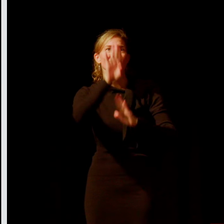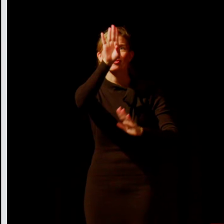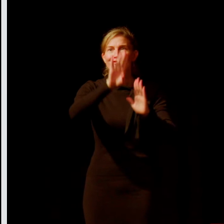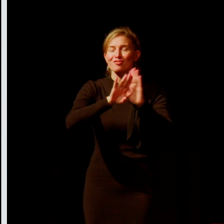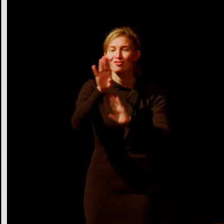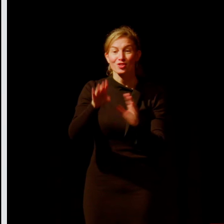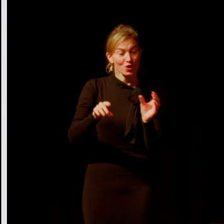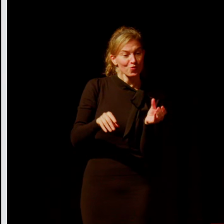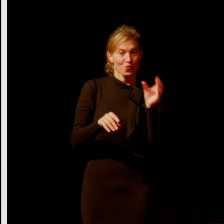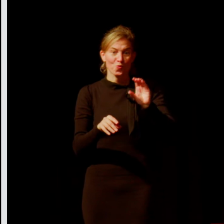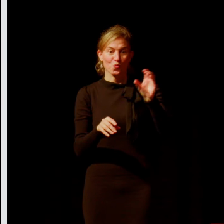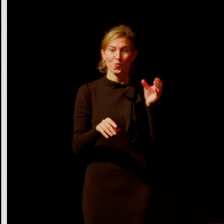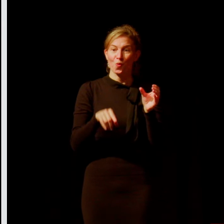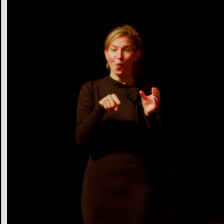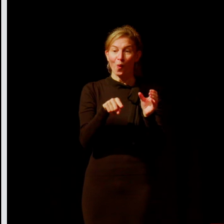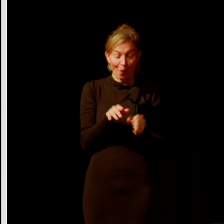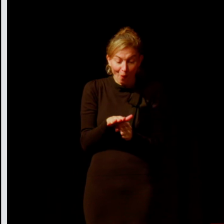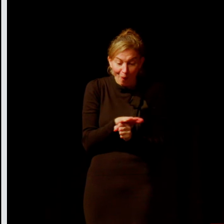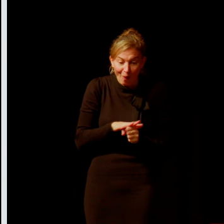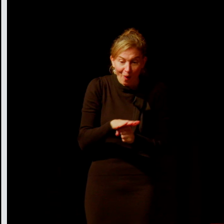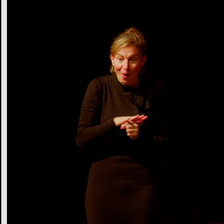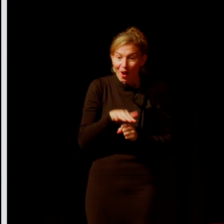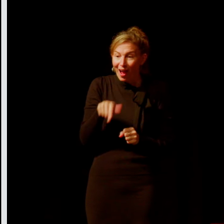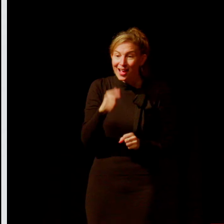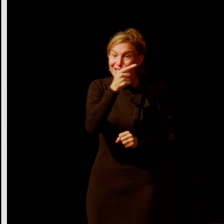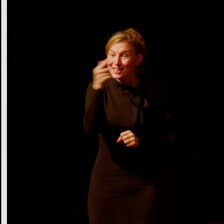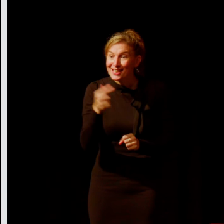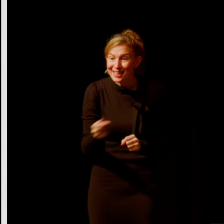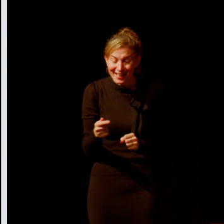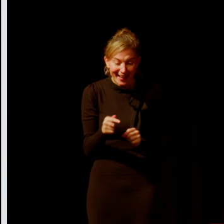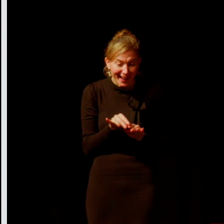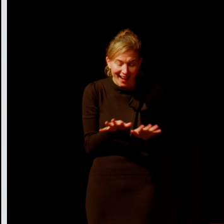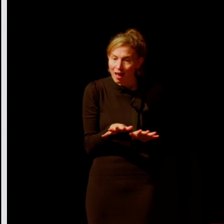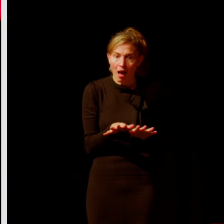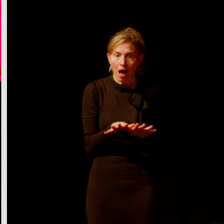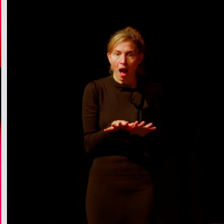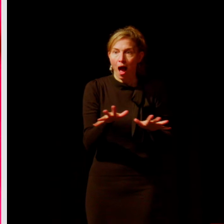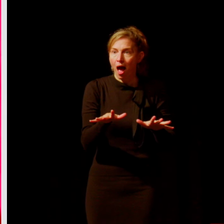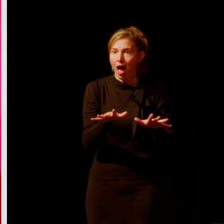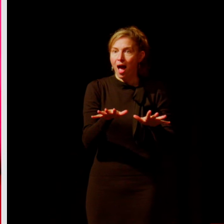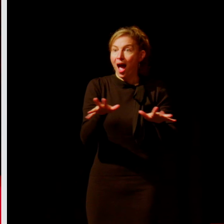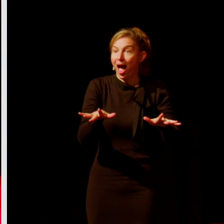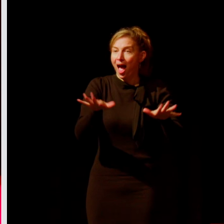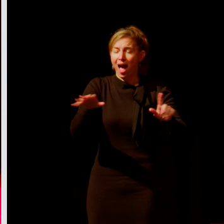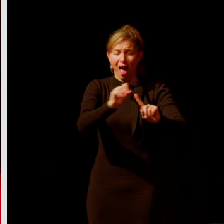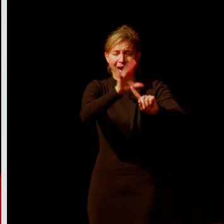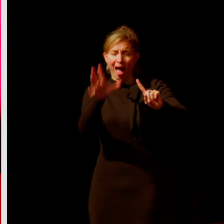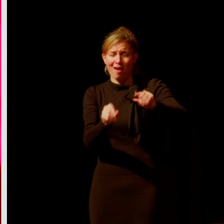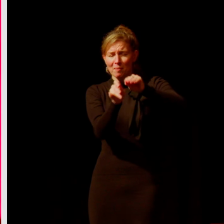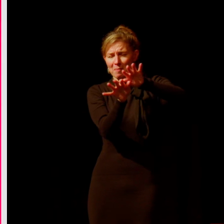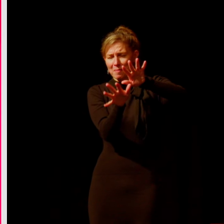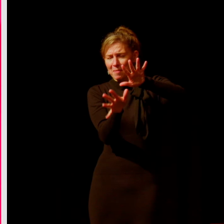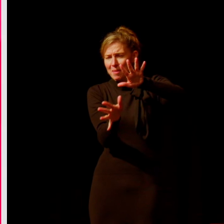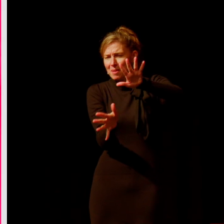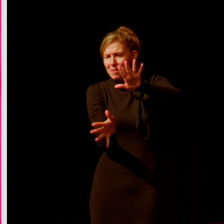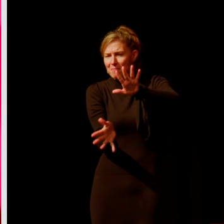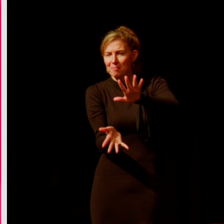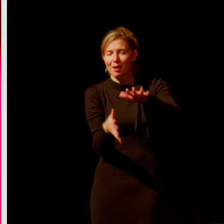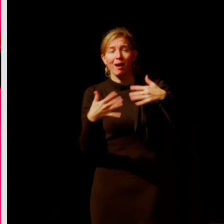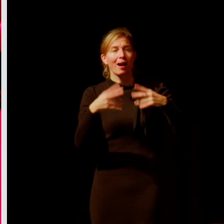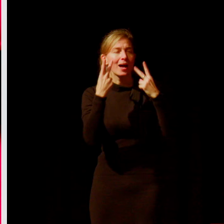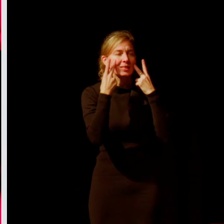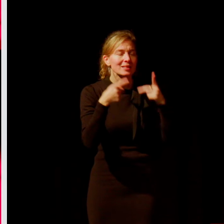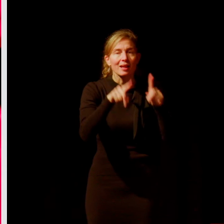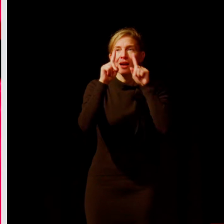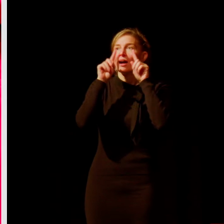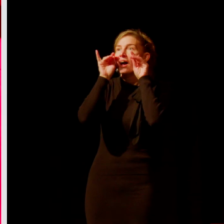only decorating the homes and hotels of Tanzania, but all across Africa. See the joy in her